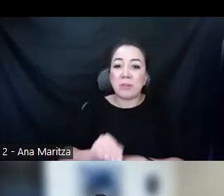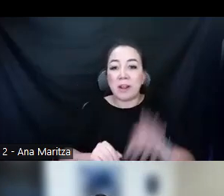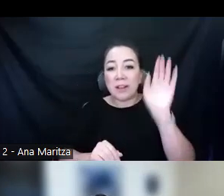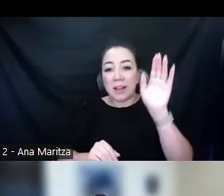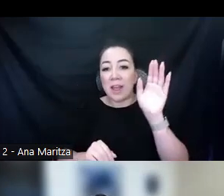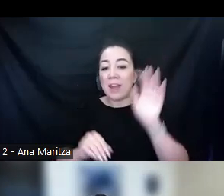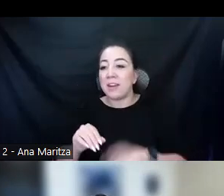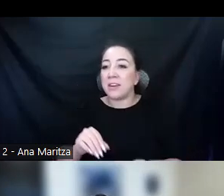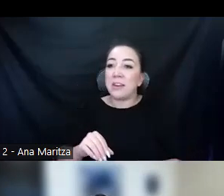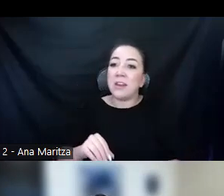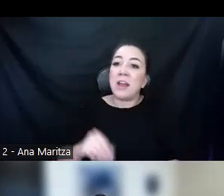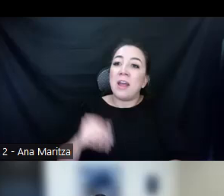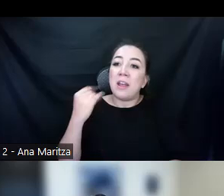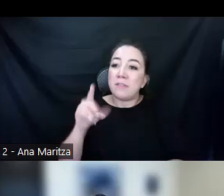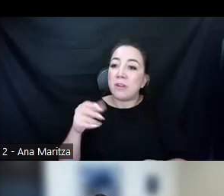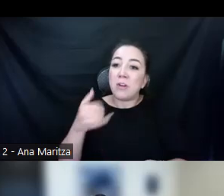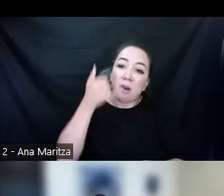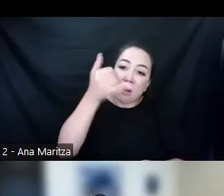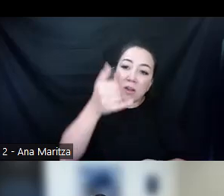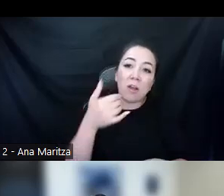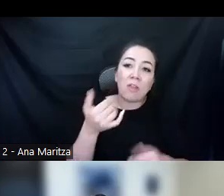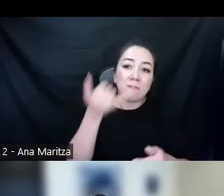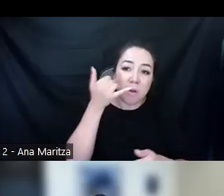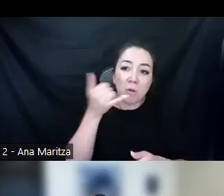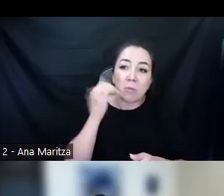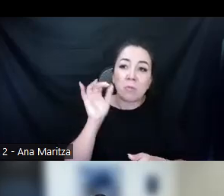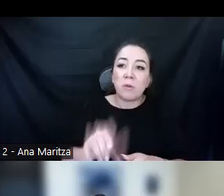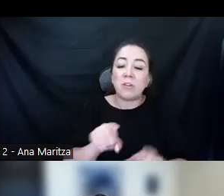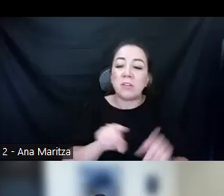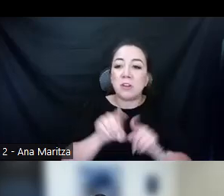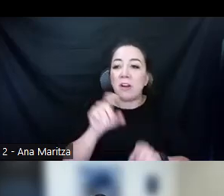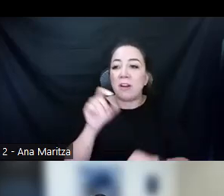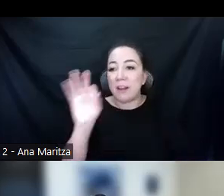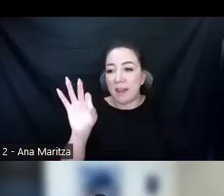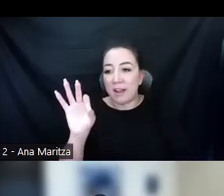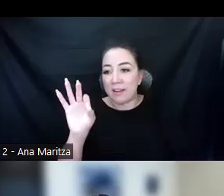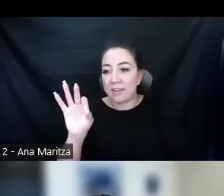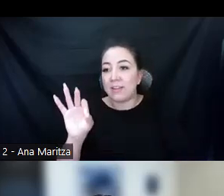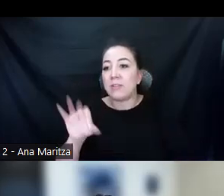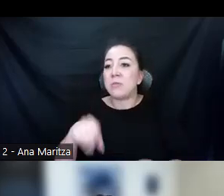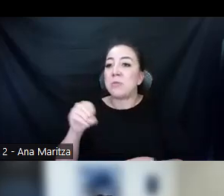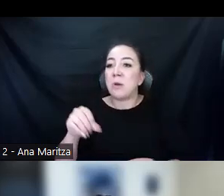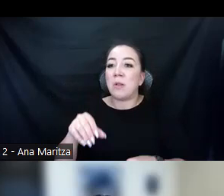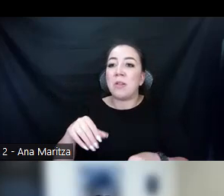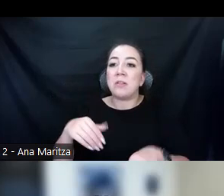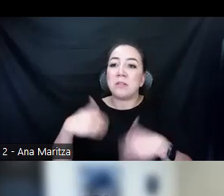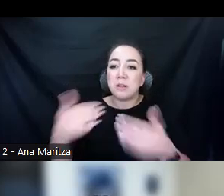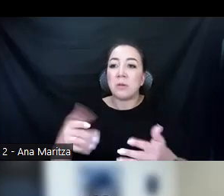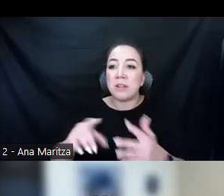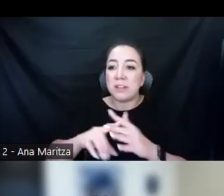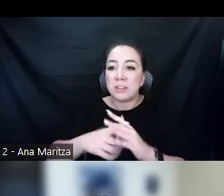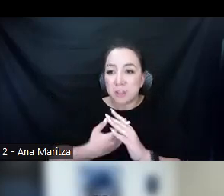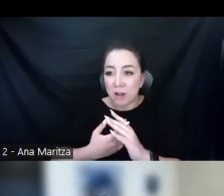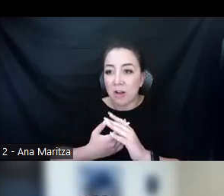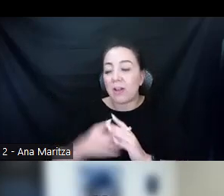icon. And if you're calling in by phone, press *9. So let's start. And